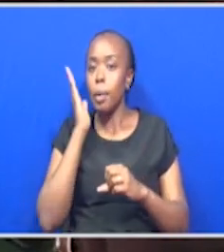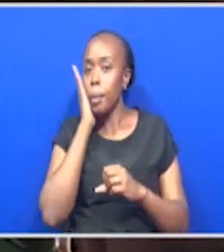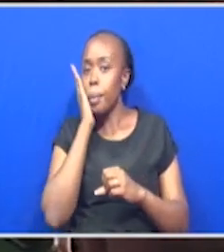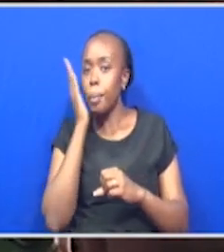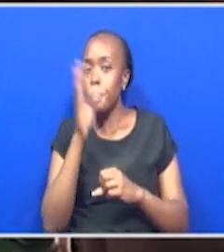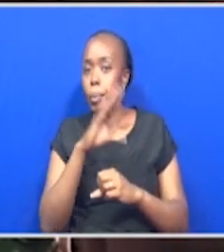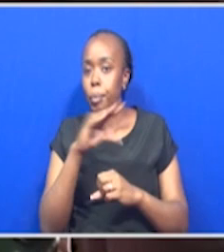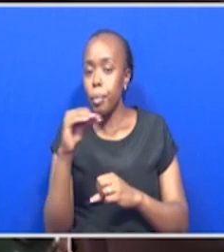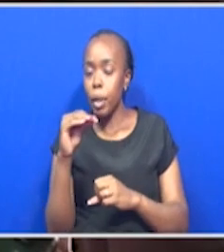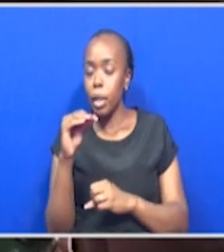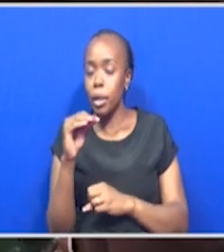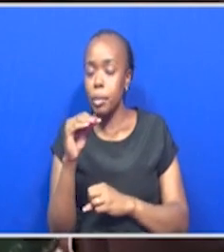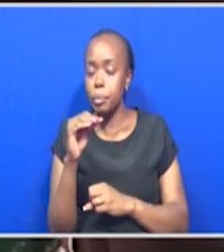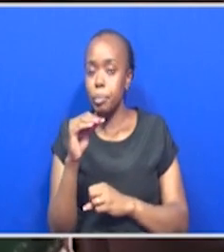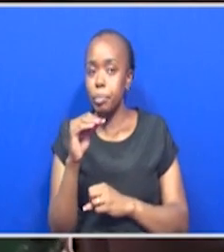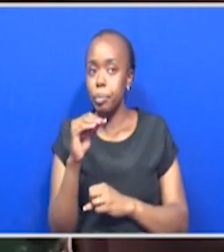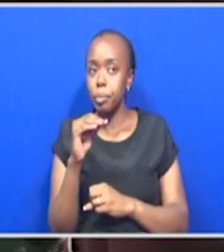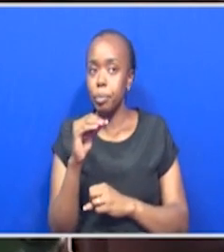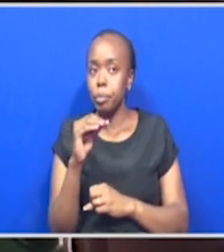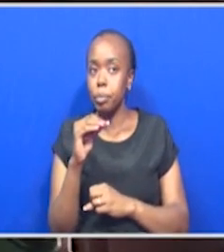wangu